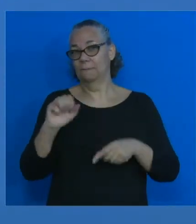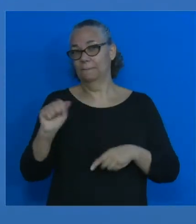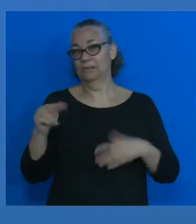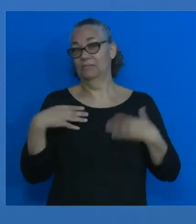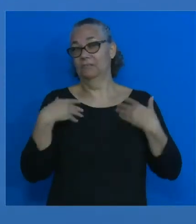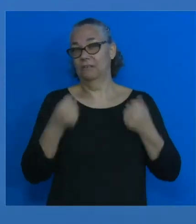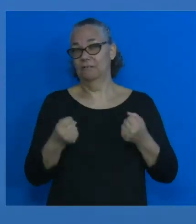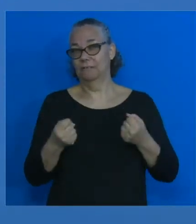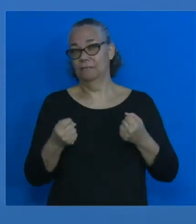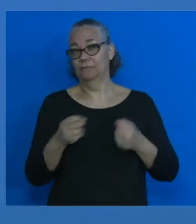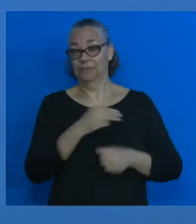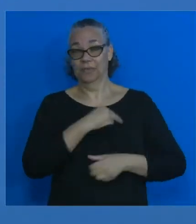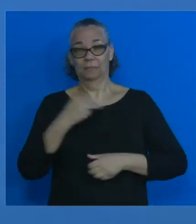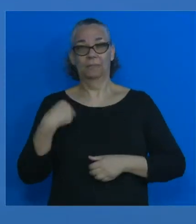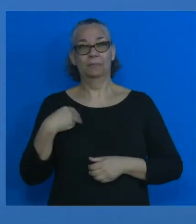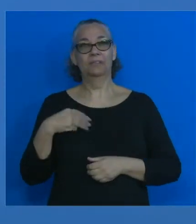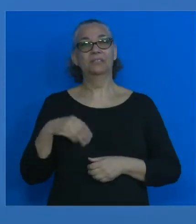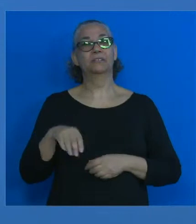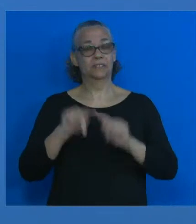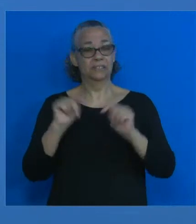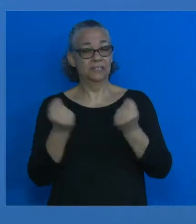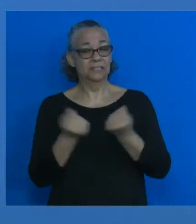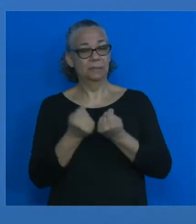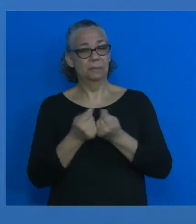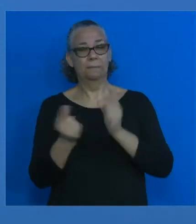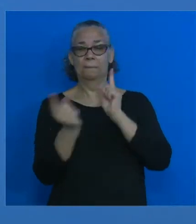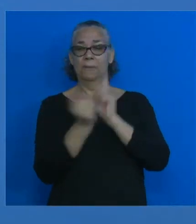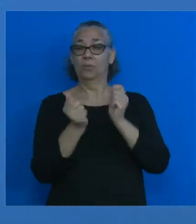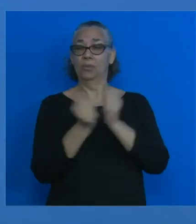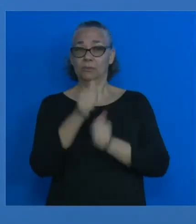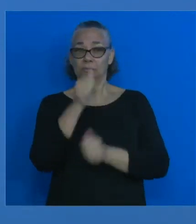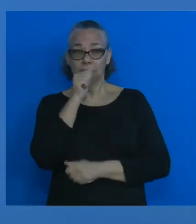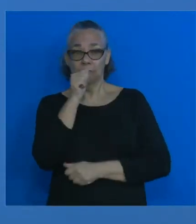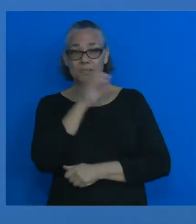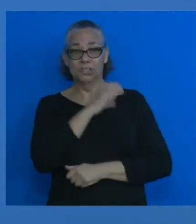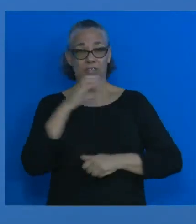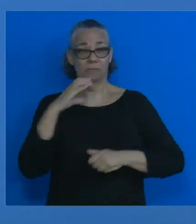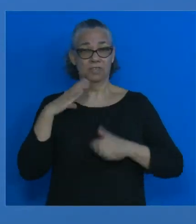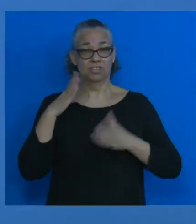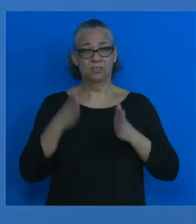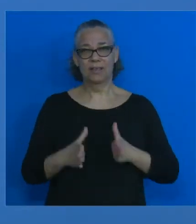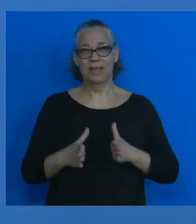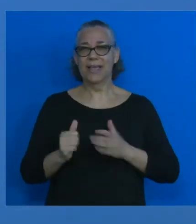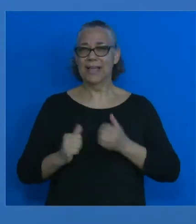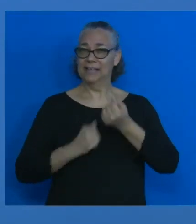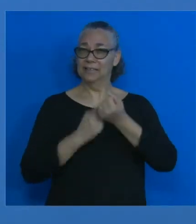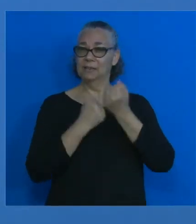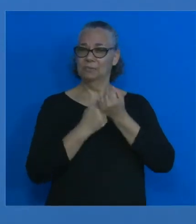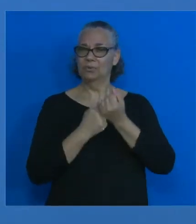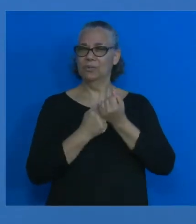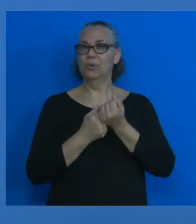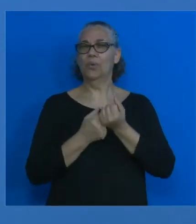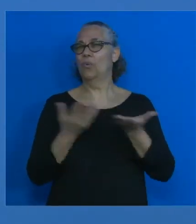We Health team here in Bermuda met with the Privacy Commissioner, and he supports the approach and steps the government has taken to protect the